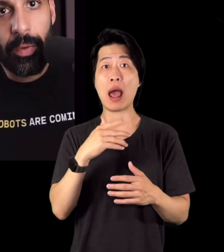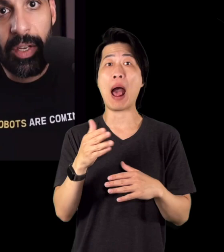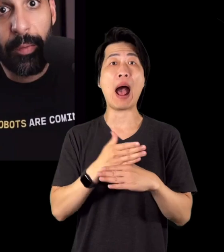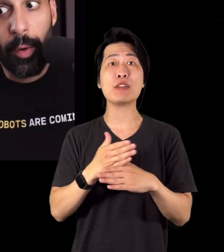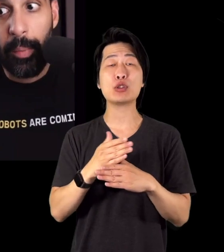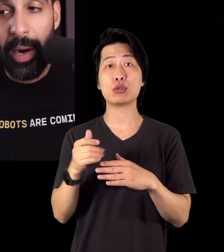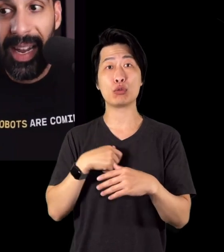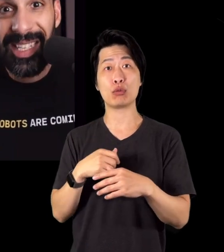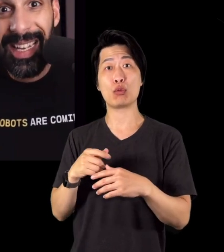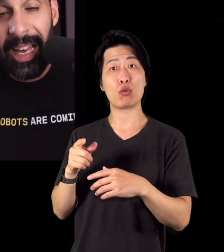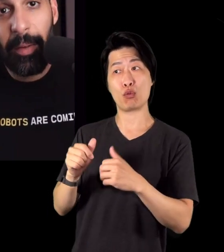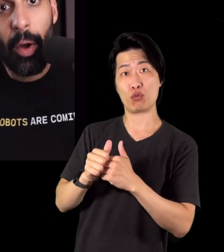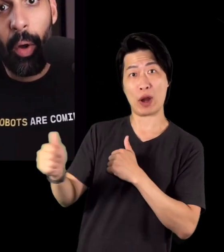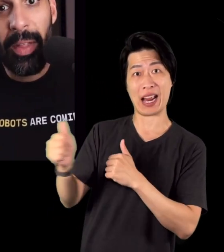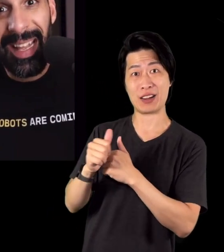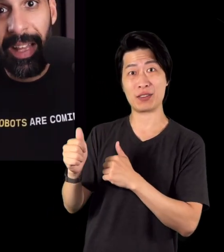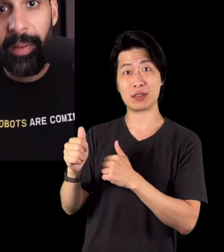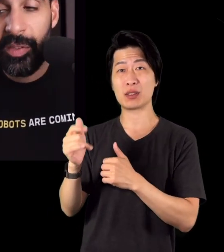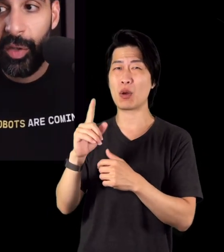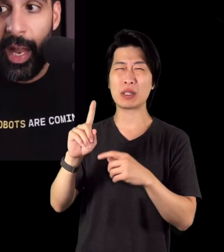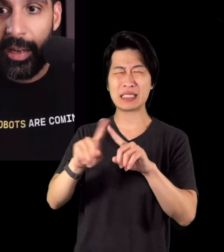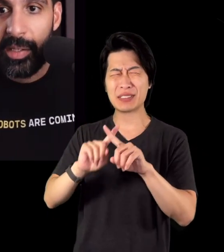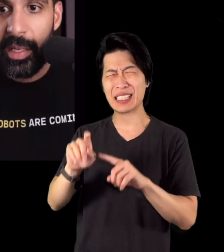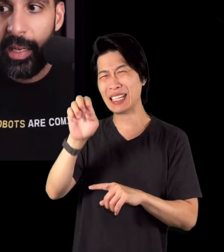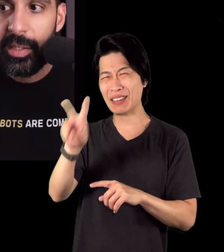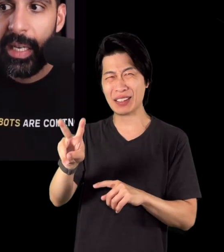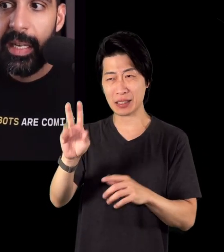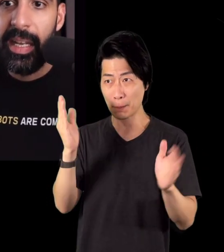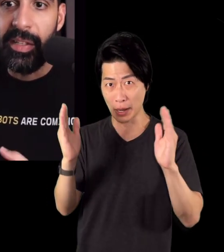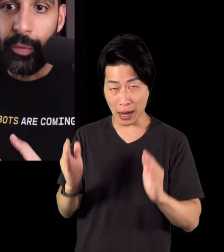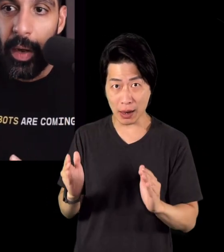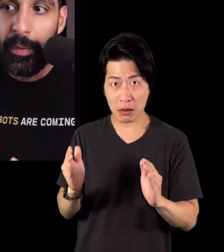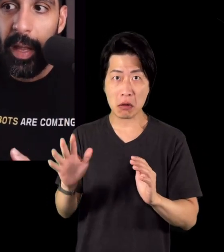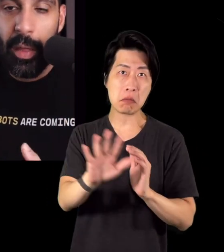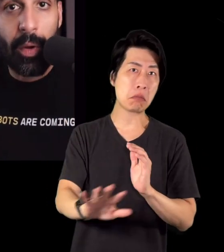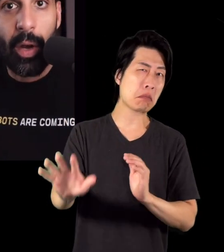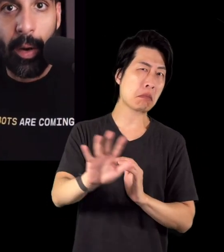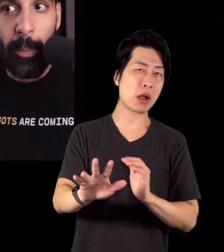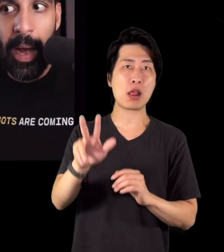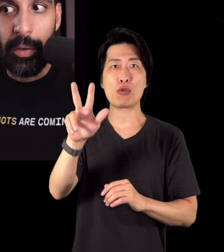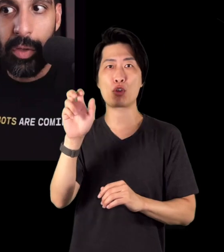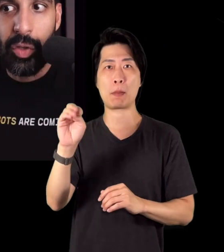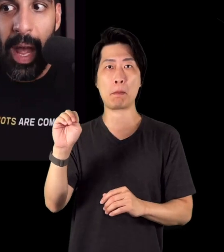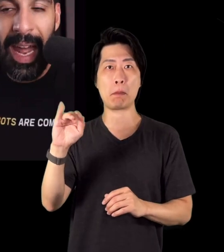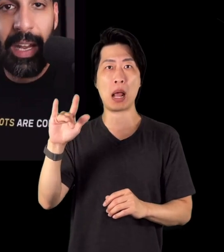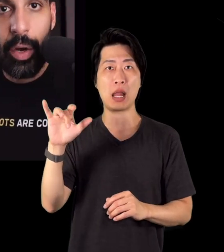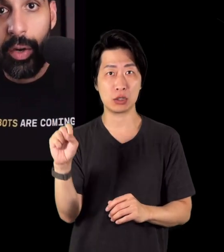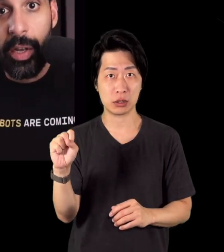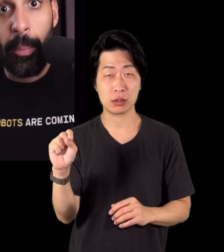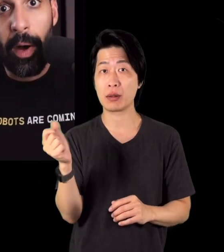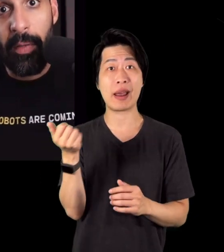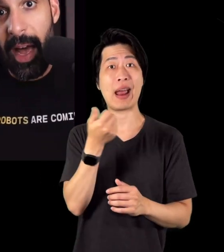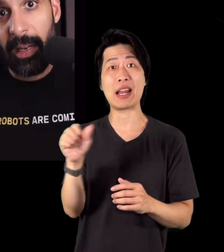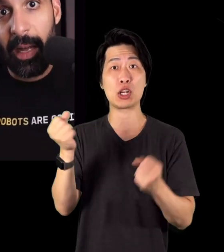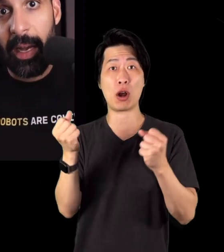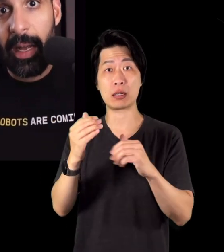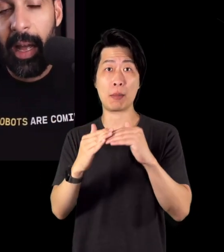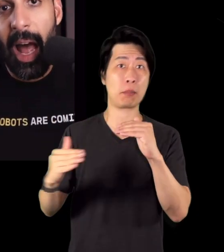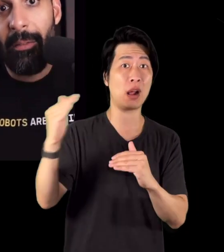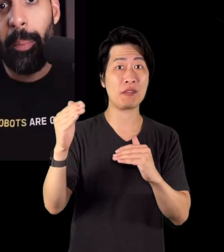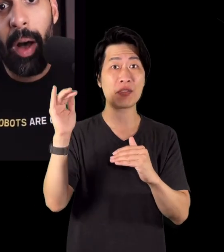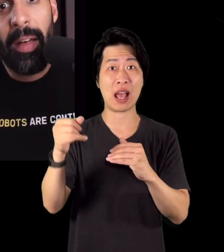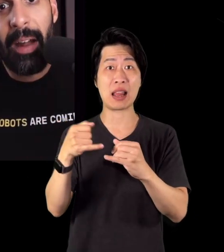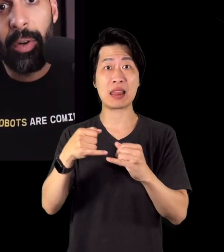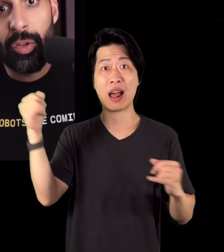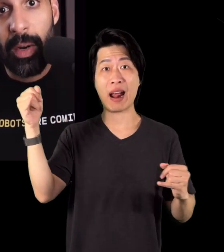average range for a price given all the EVs in the United States is roughly 300 miles. So any cars above that line